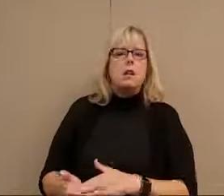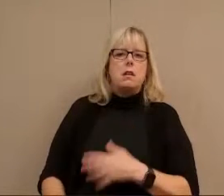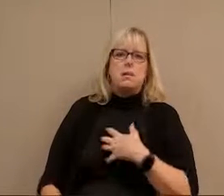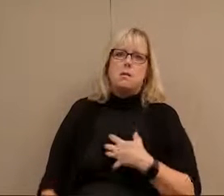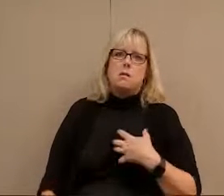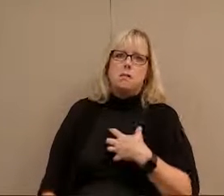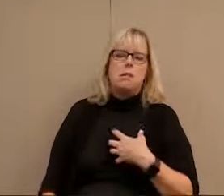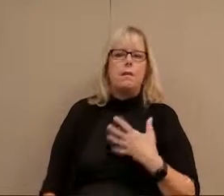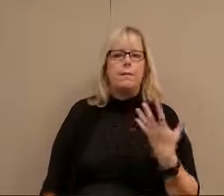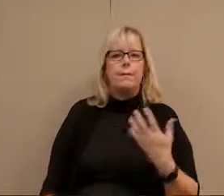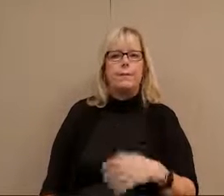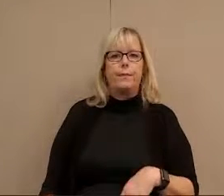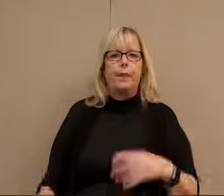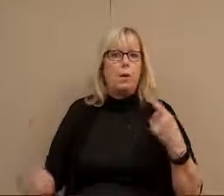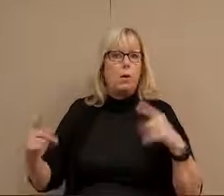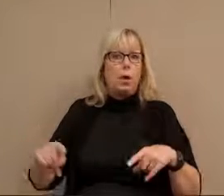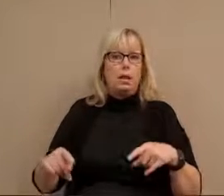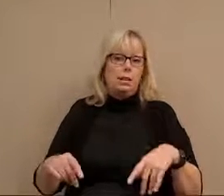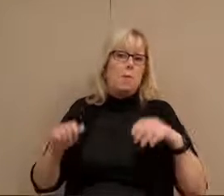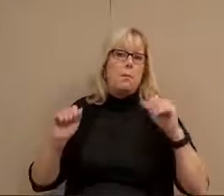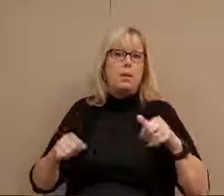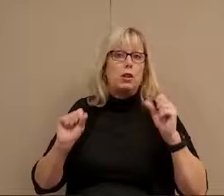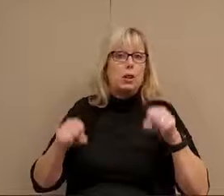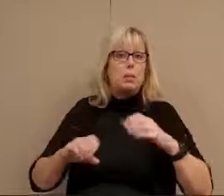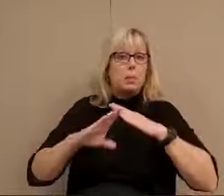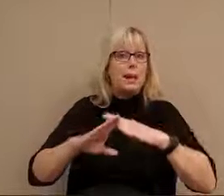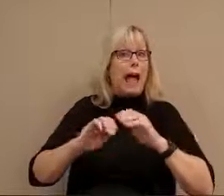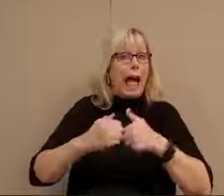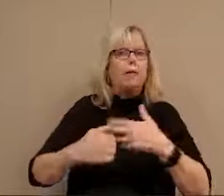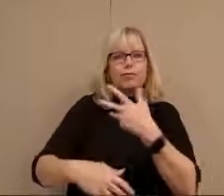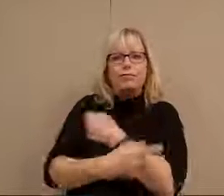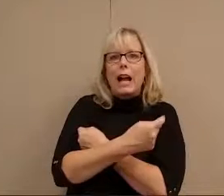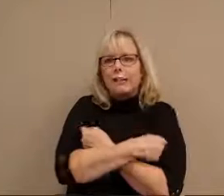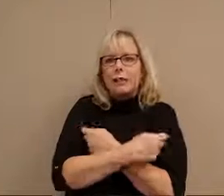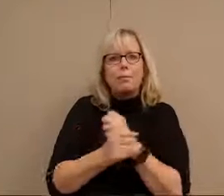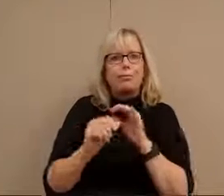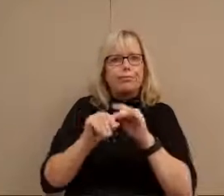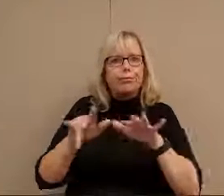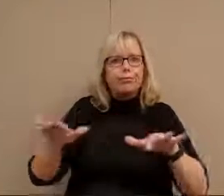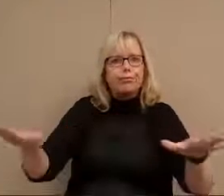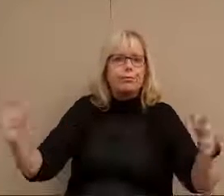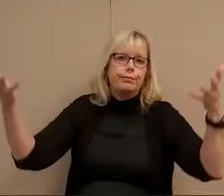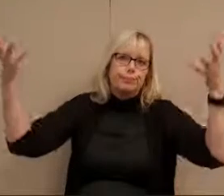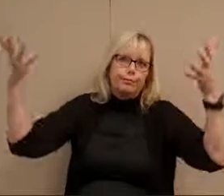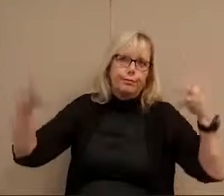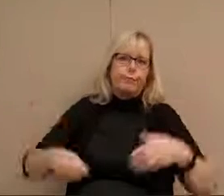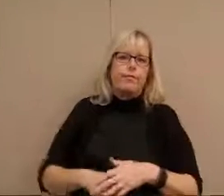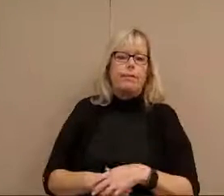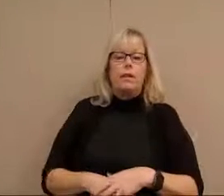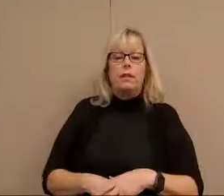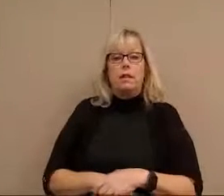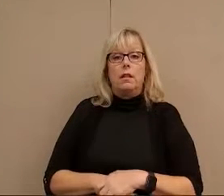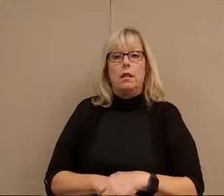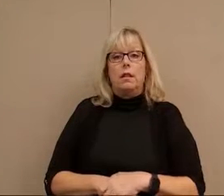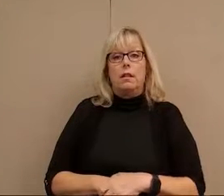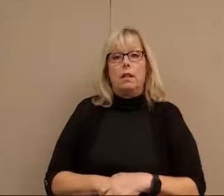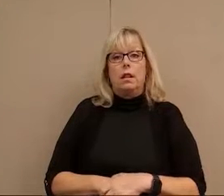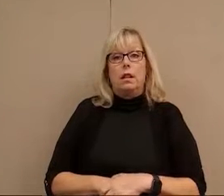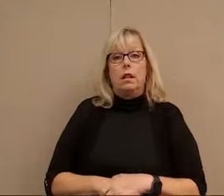again, when potentially it could have been prevented to this magnitude, and so